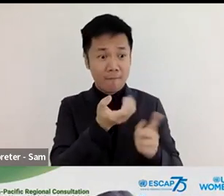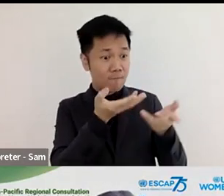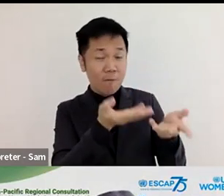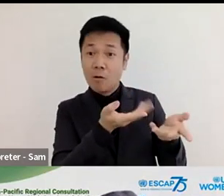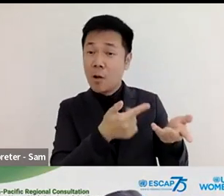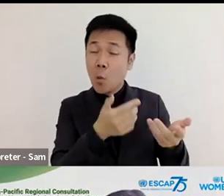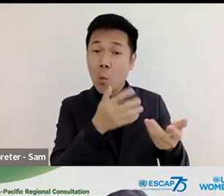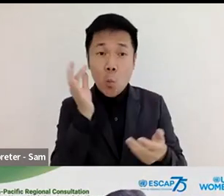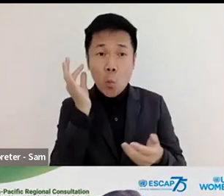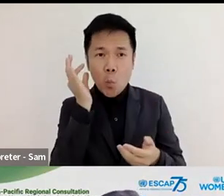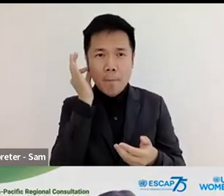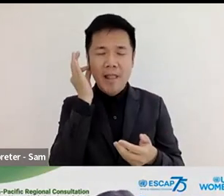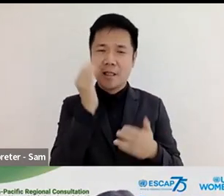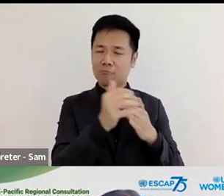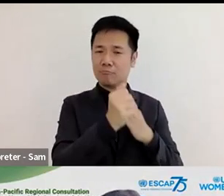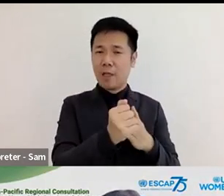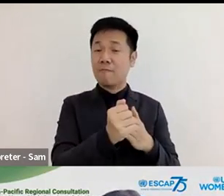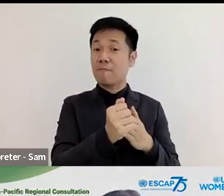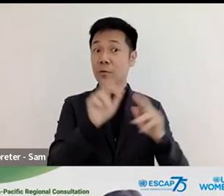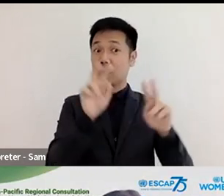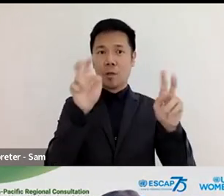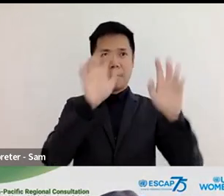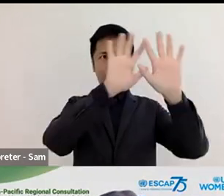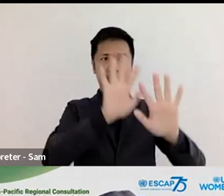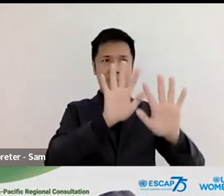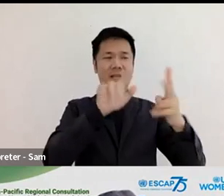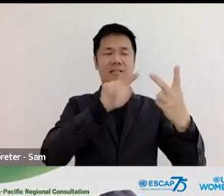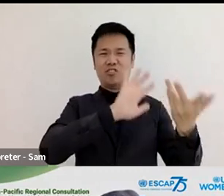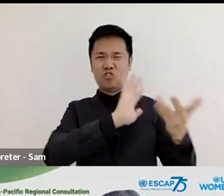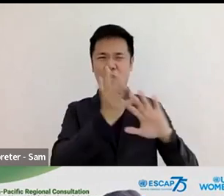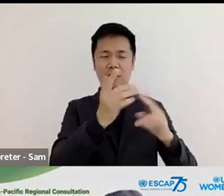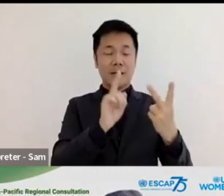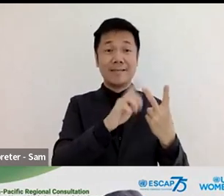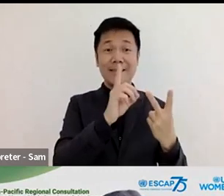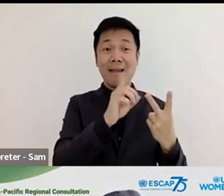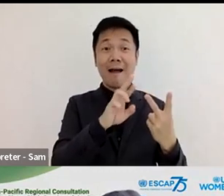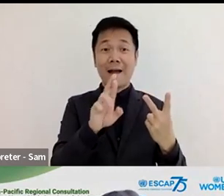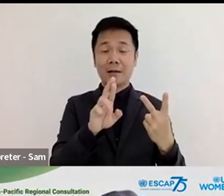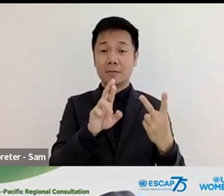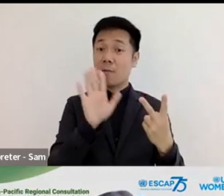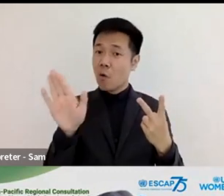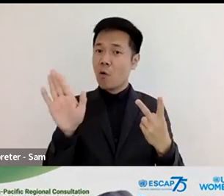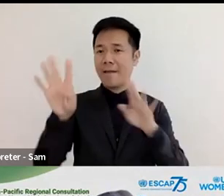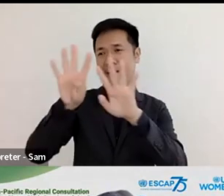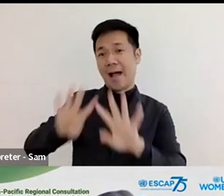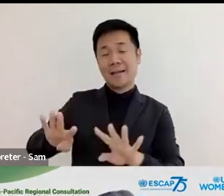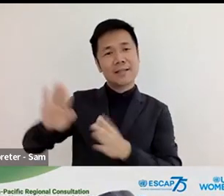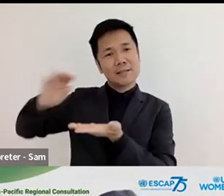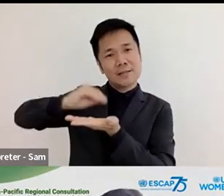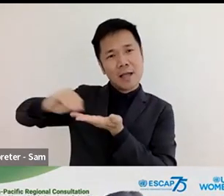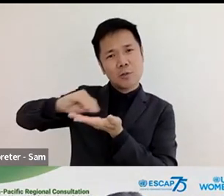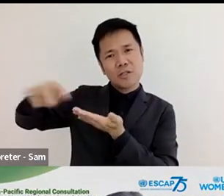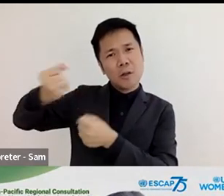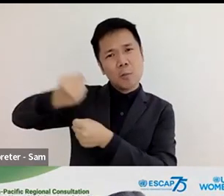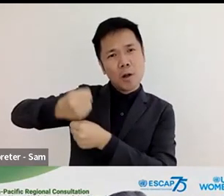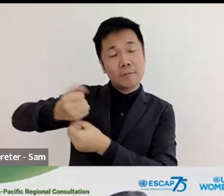engagement and the leadership in the climate change and the DRR action in ASEAN through the ASEAN Secretariat